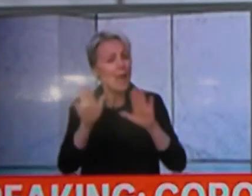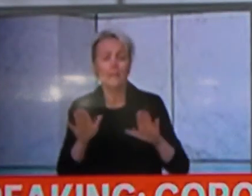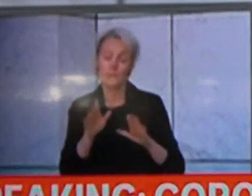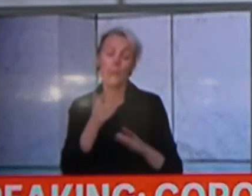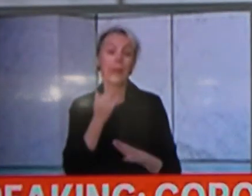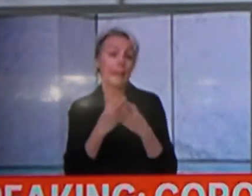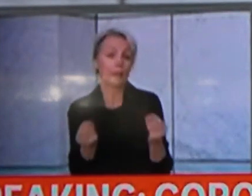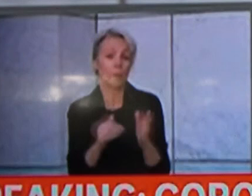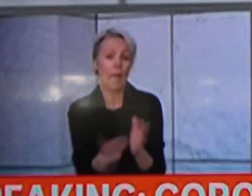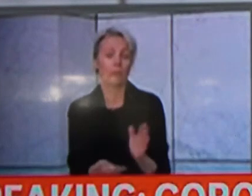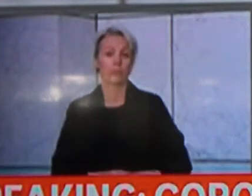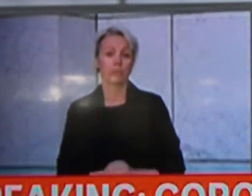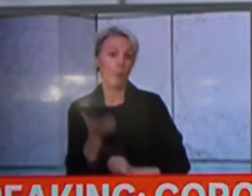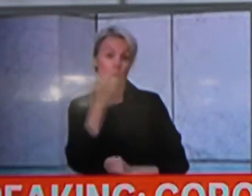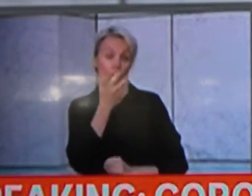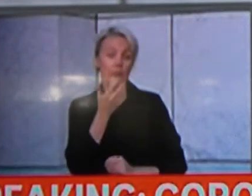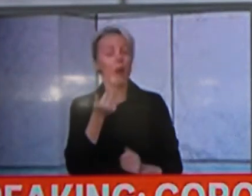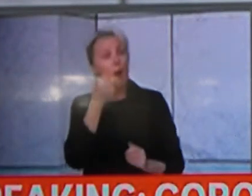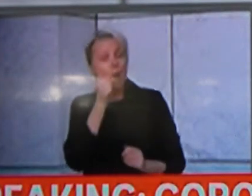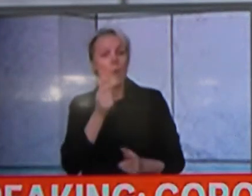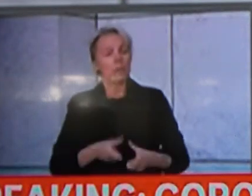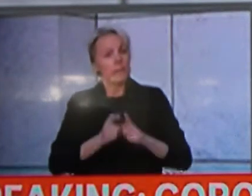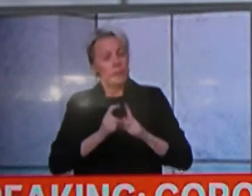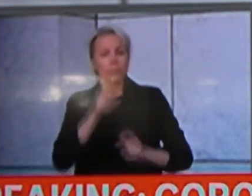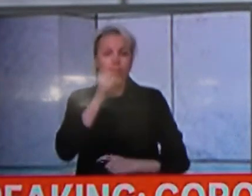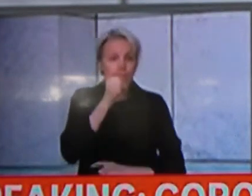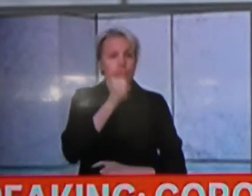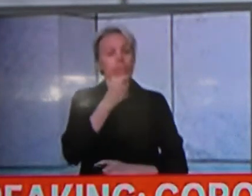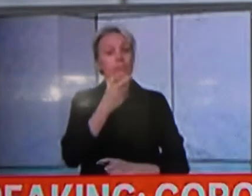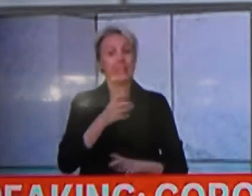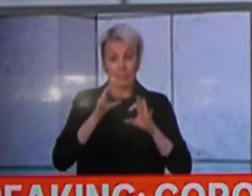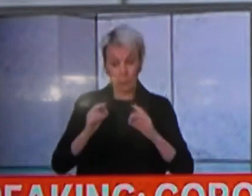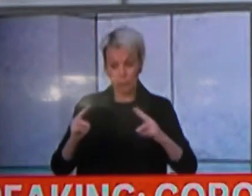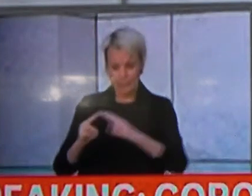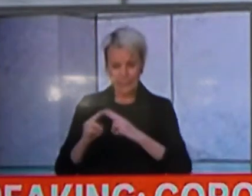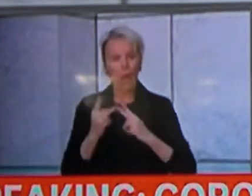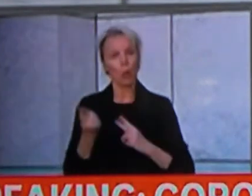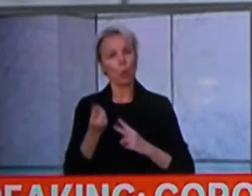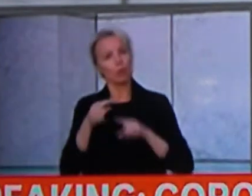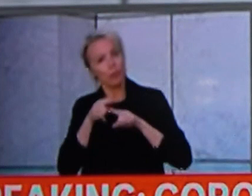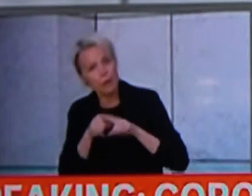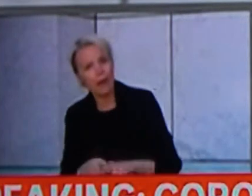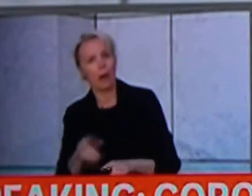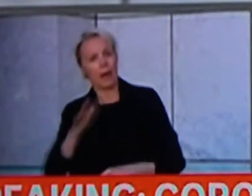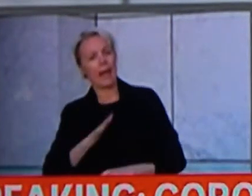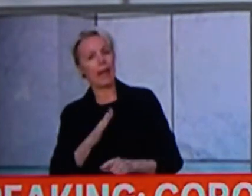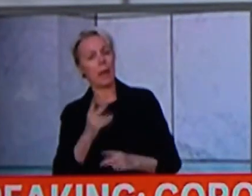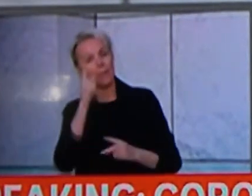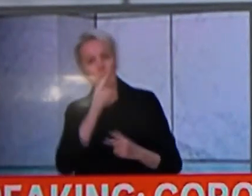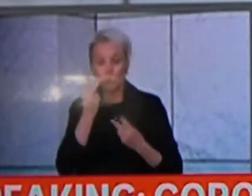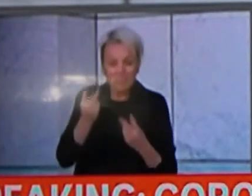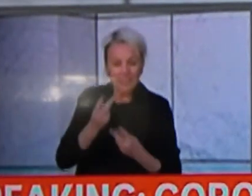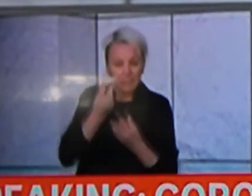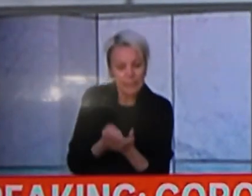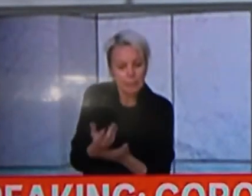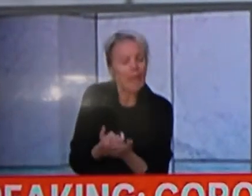the impact that will have for many people in those communities where those holidays were going to take place. These decisions are not taken